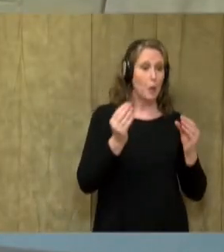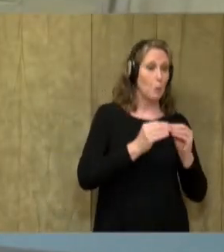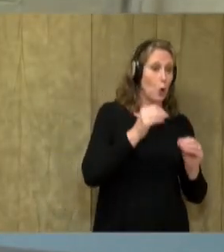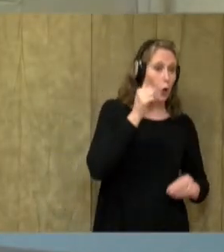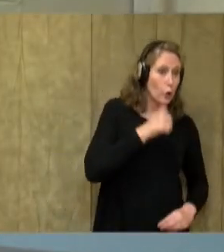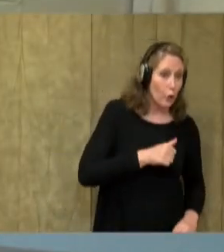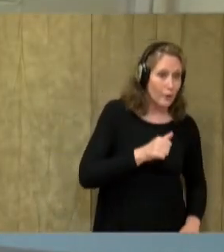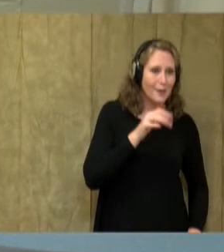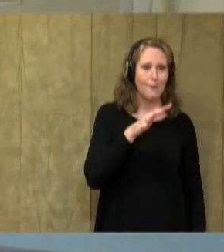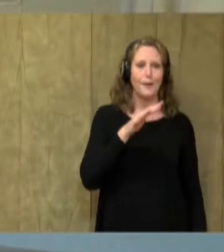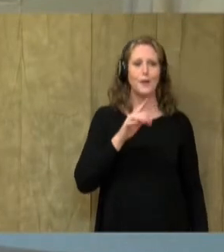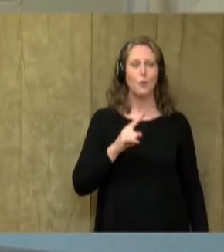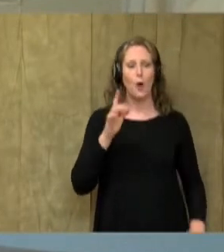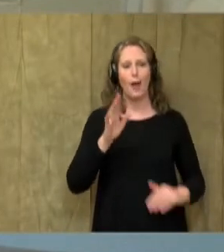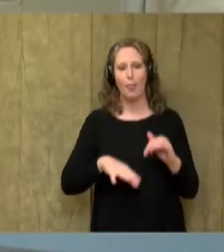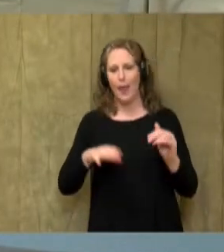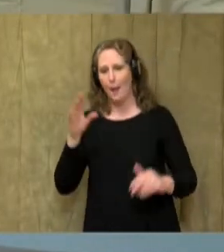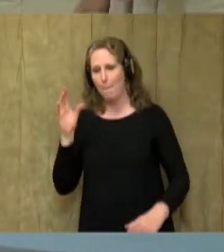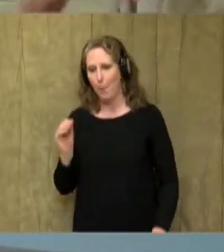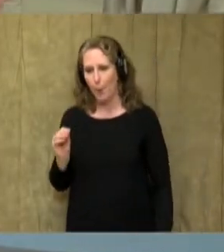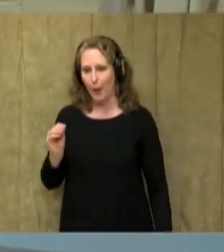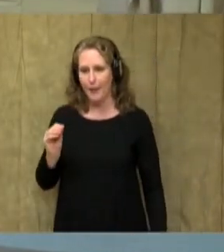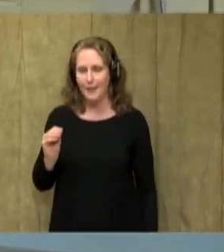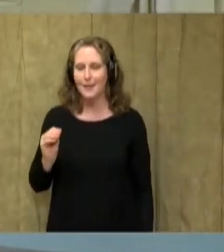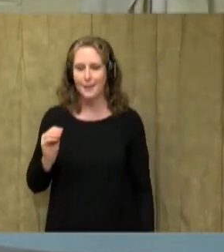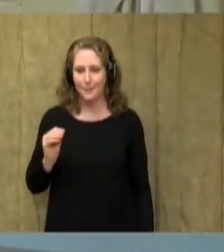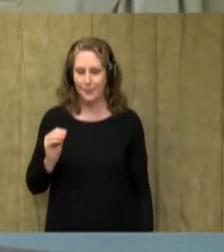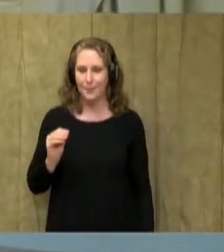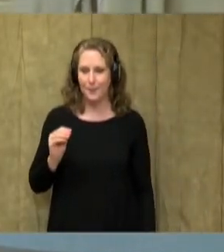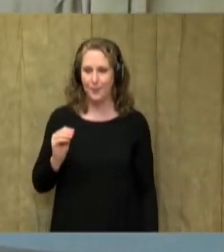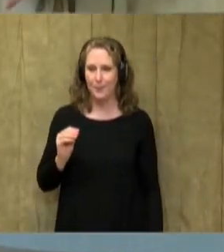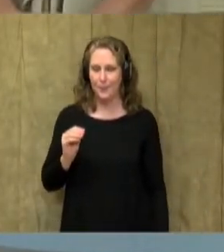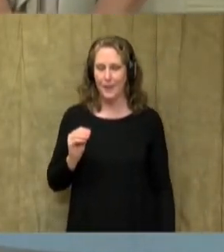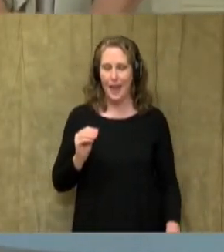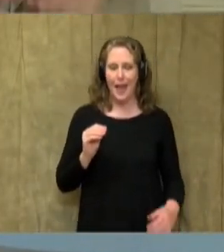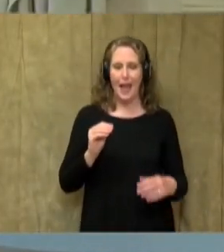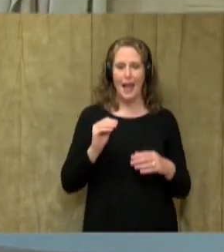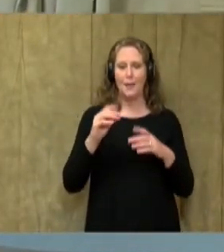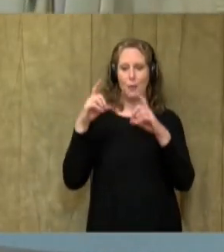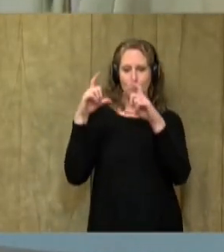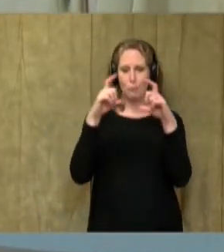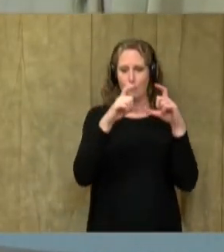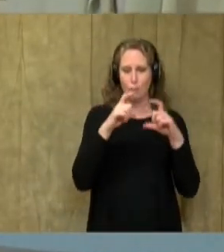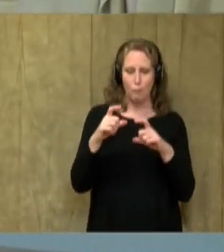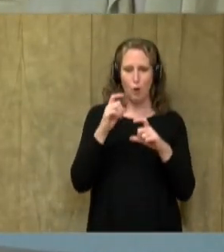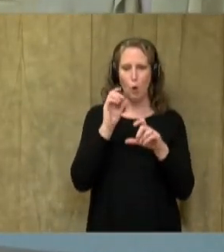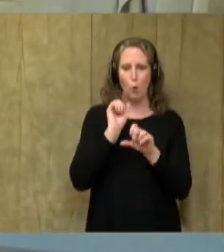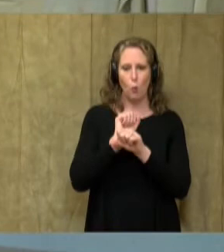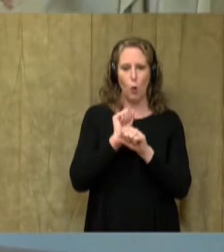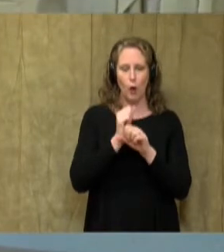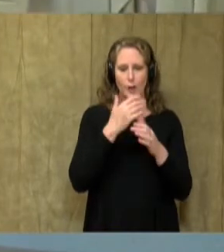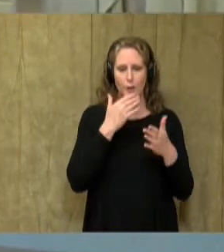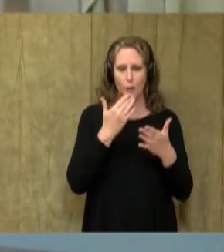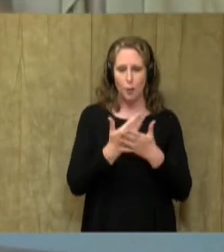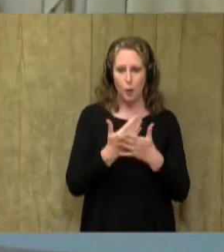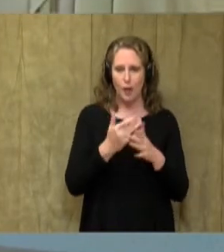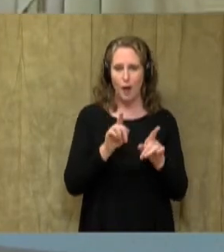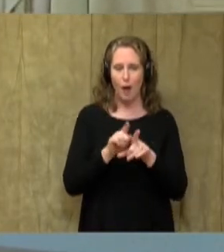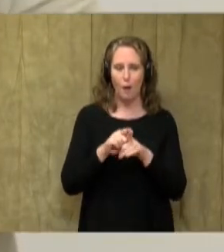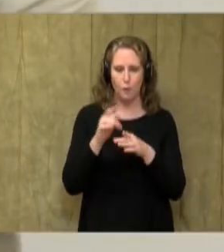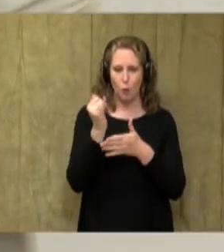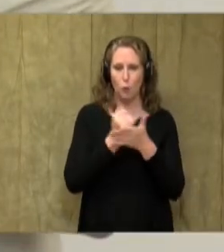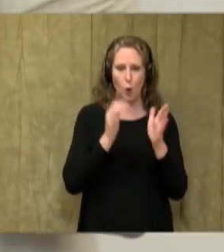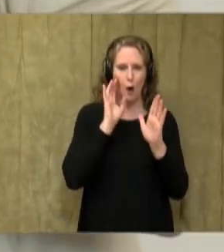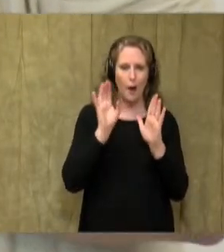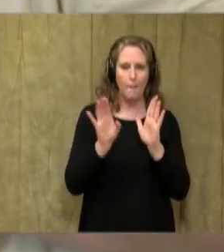51 more girls than there are boys. All right, so our base 10 strategy works very well. We can also do that by